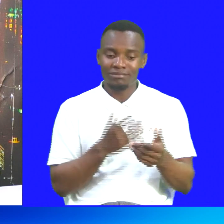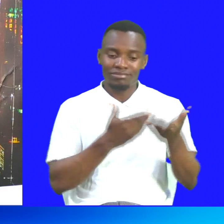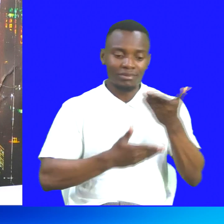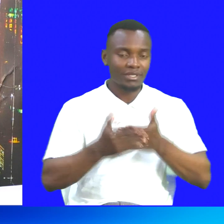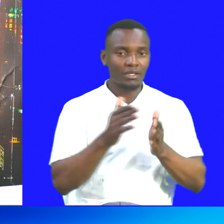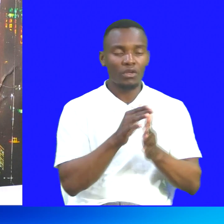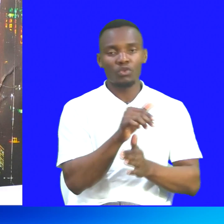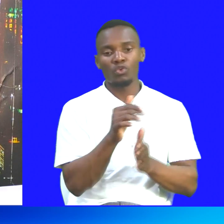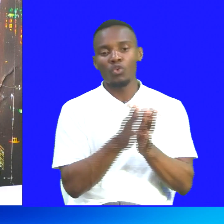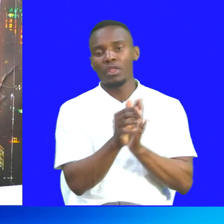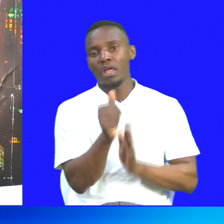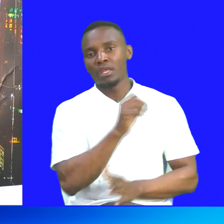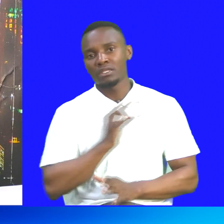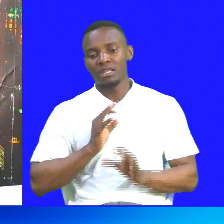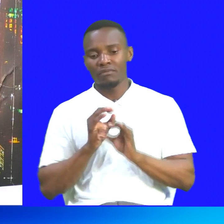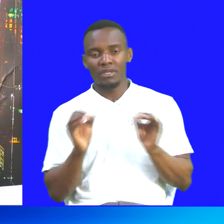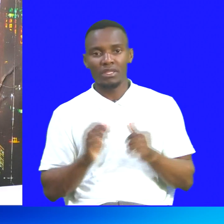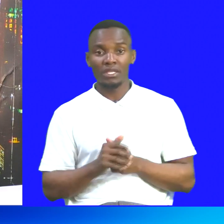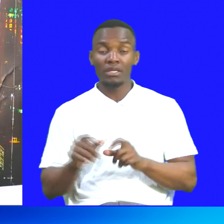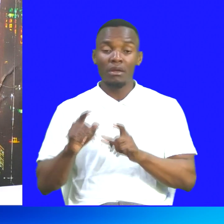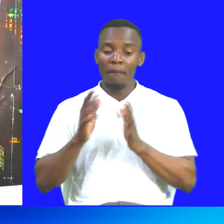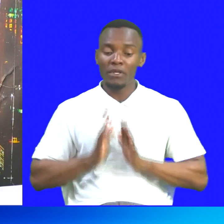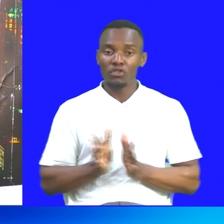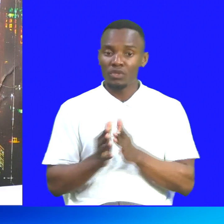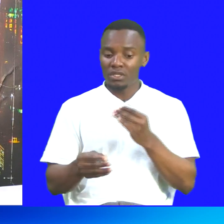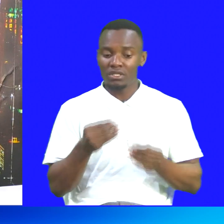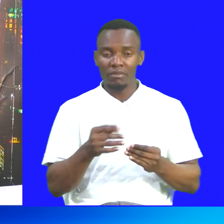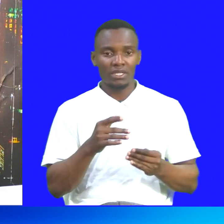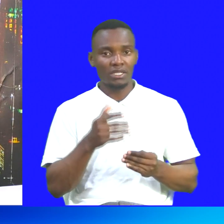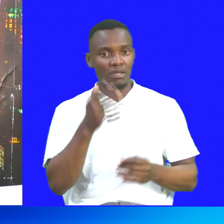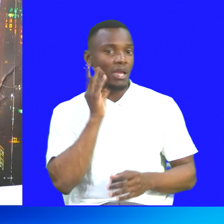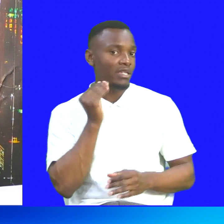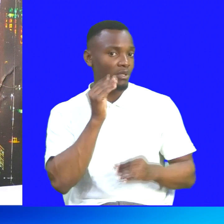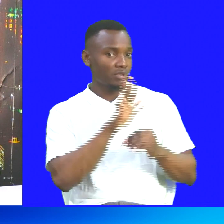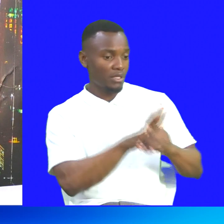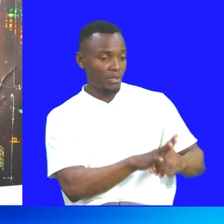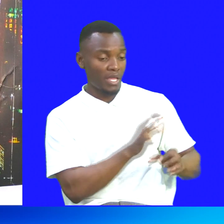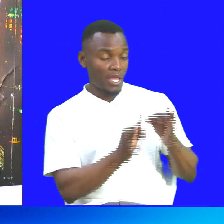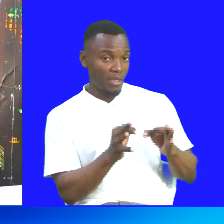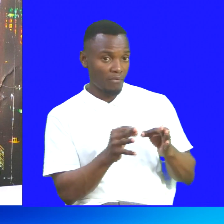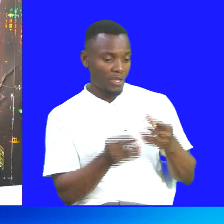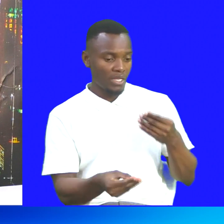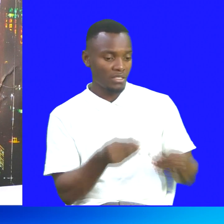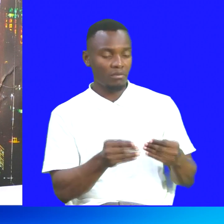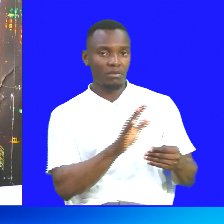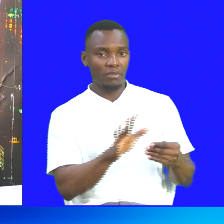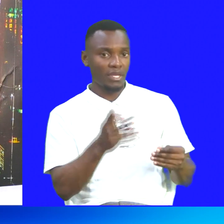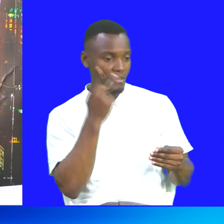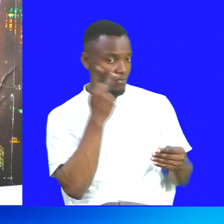People with disabilities often face stigmatization, especially if their disabilities are